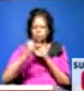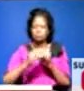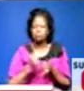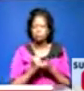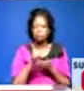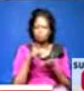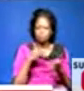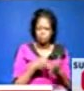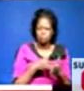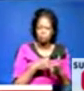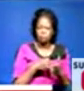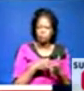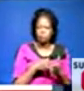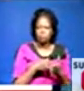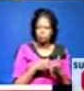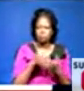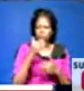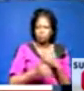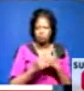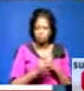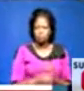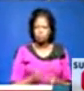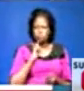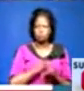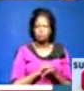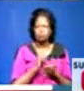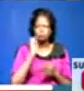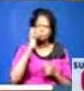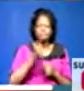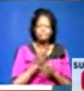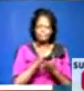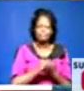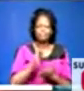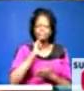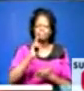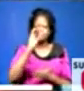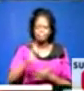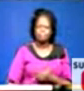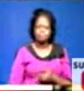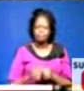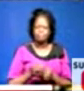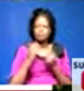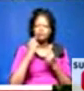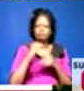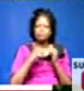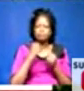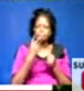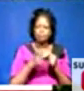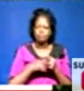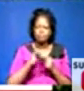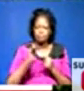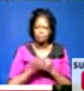ban in the whole neighborhood. He said the enforcement is to ensure there is 100% compliance in all the 47 counties.